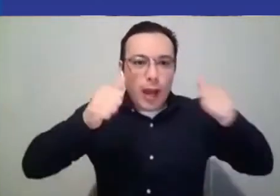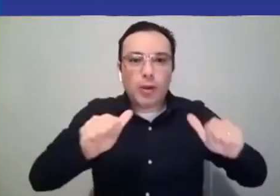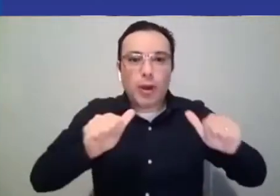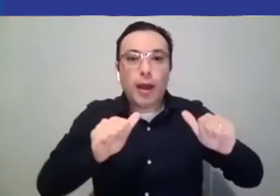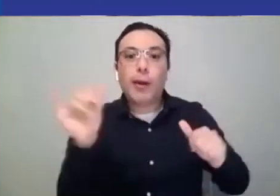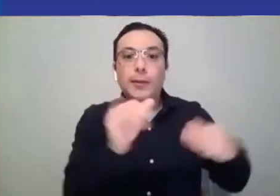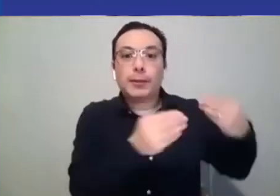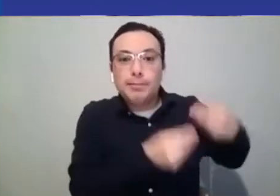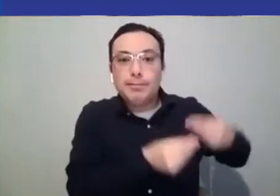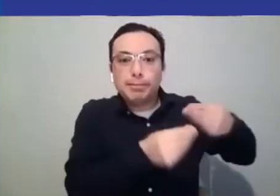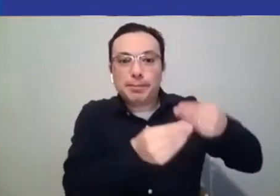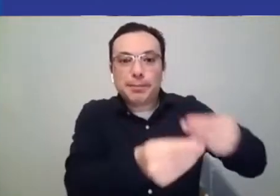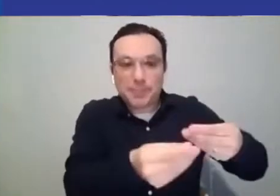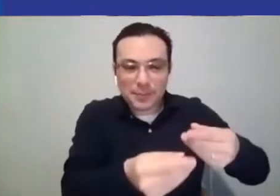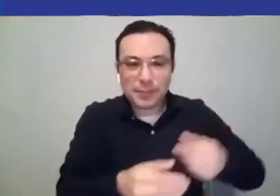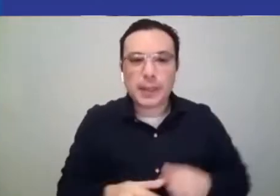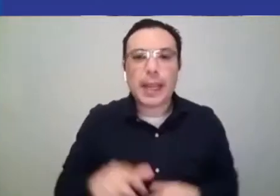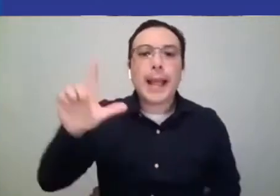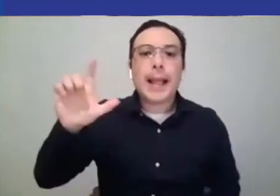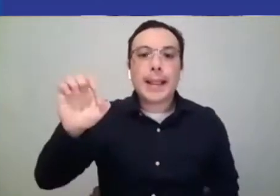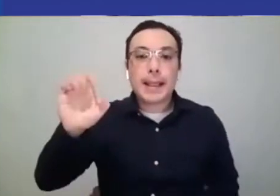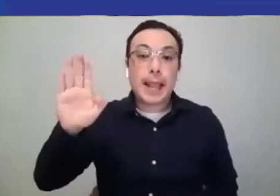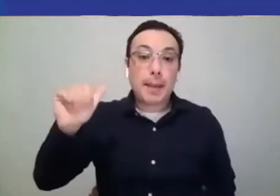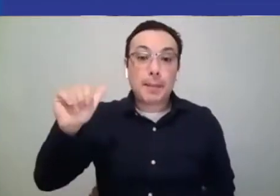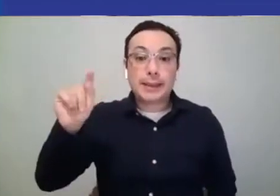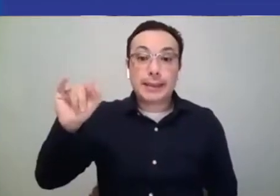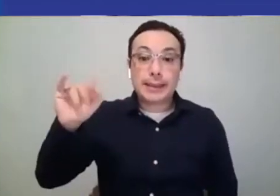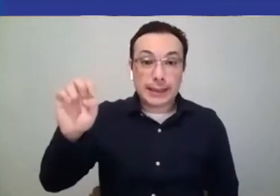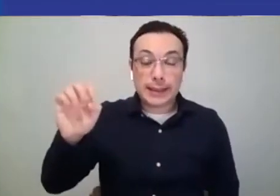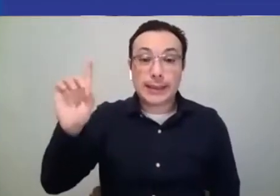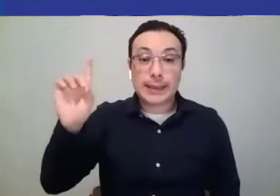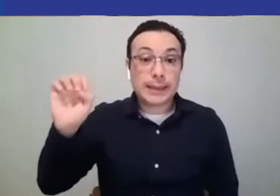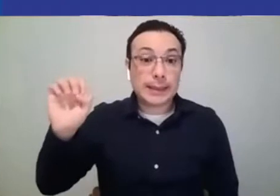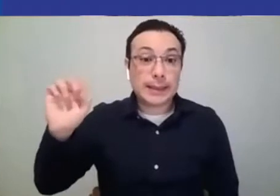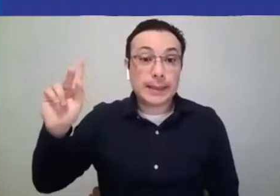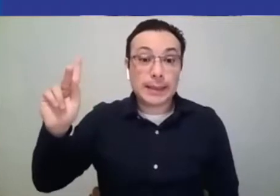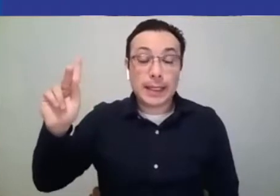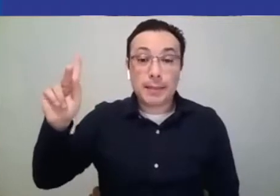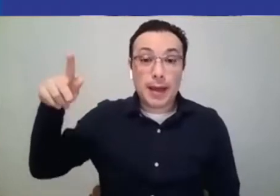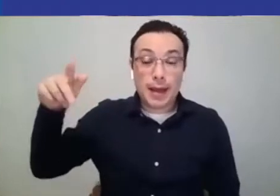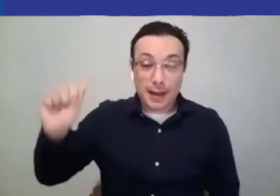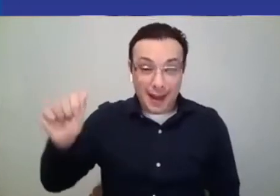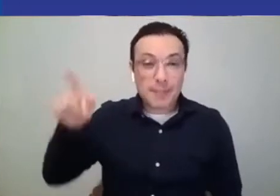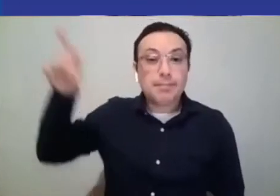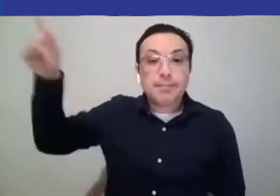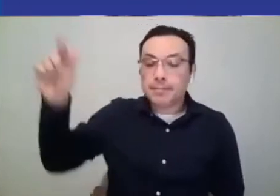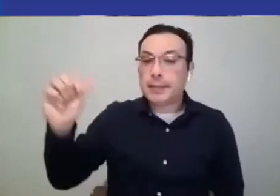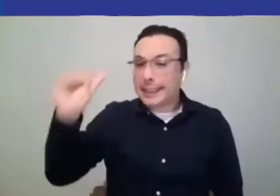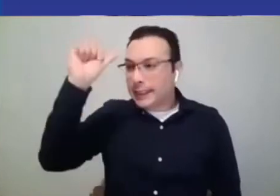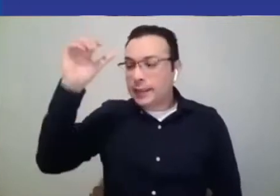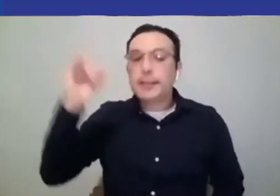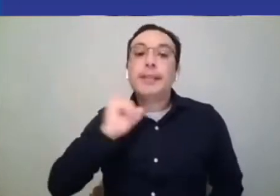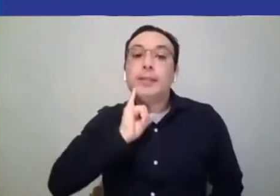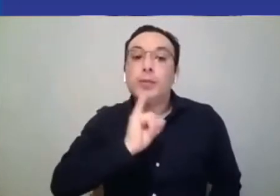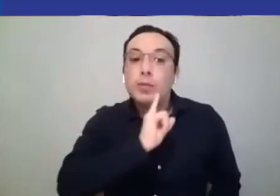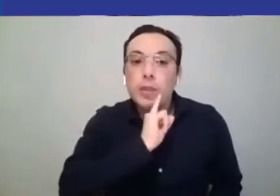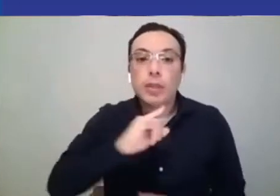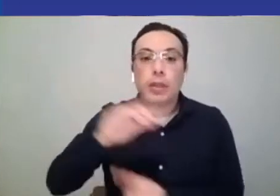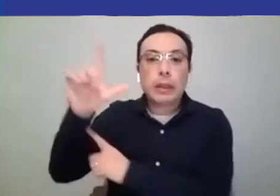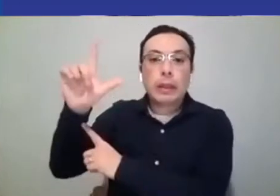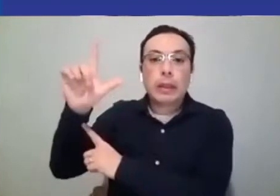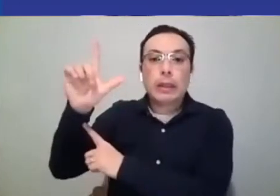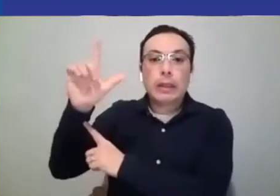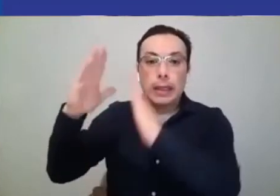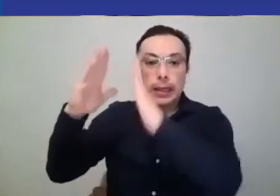intergenerational. So you might see, for example, if you look at Levantine Depka, which is a dance form that I worked with a lot from Palestine,